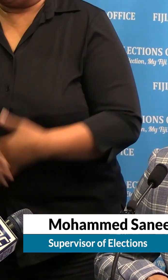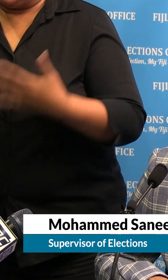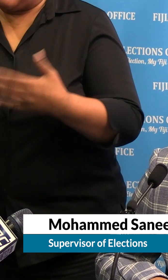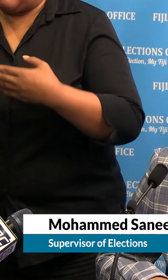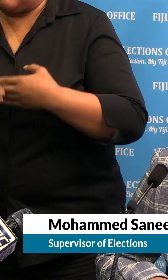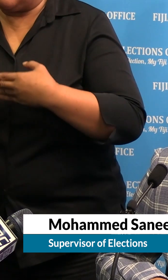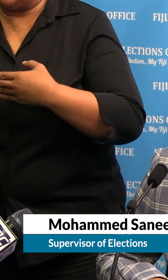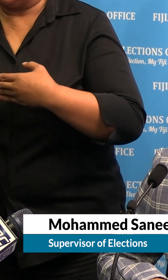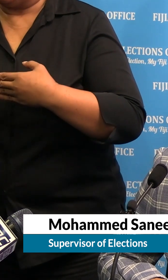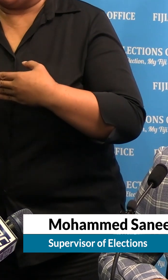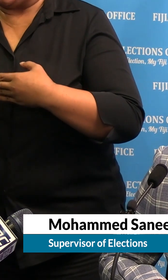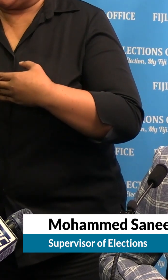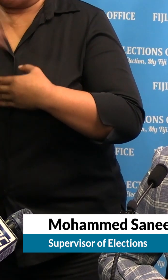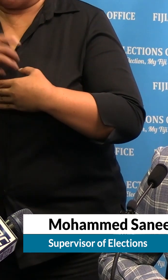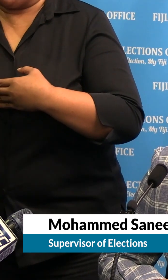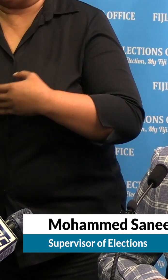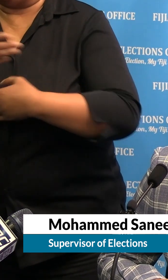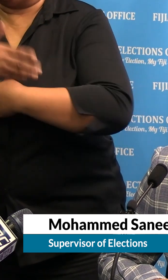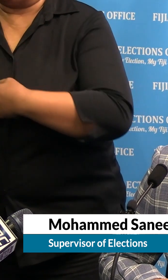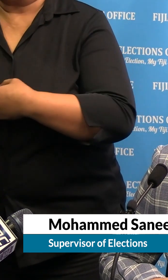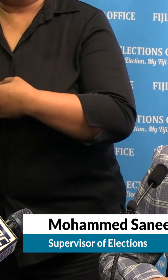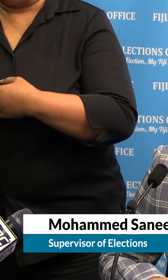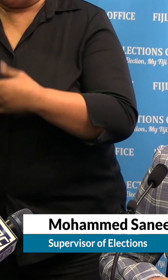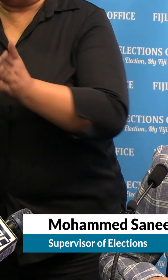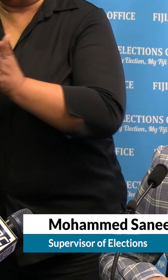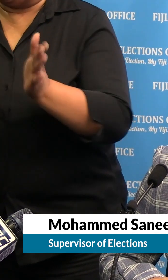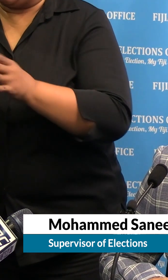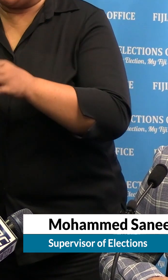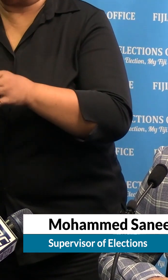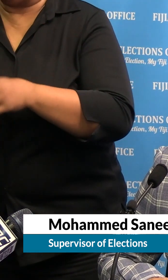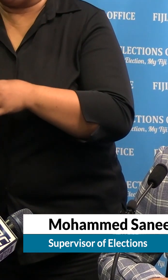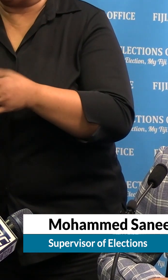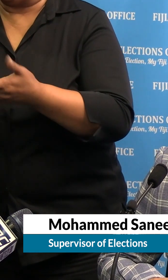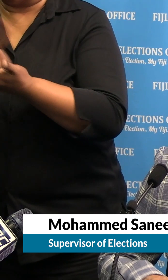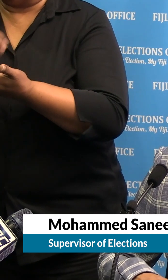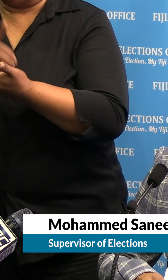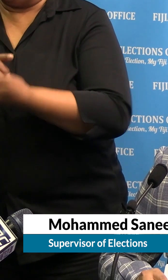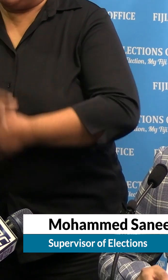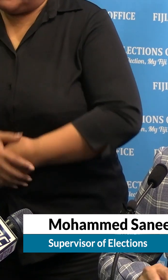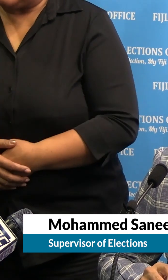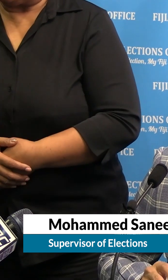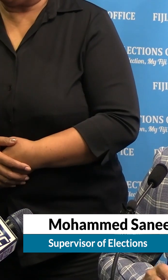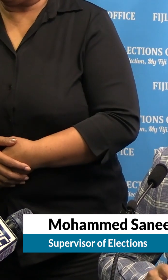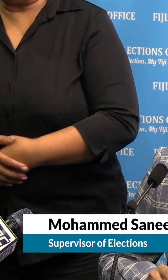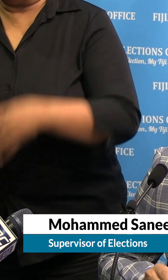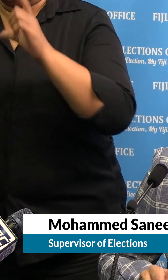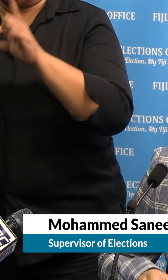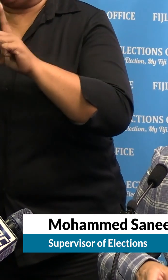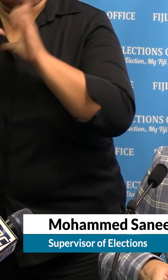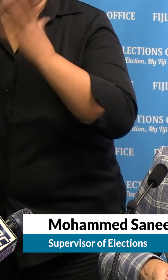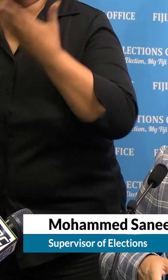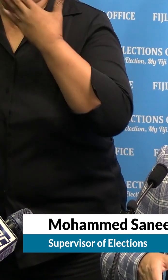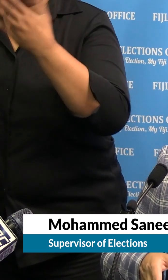away from the 2022 general election, and as you can see, the pre-polling has happened. We are thankful to the Almighty